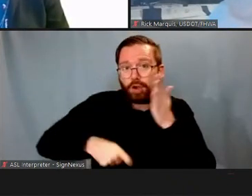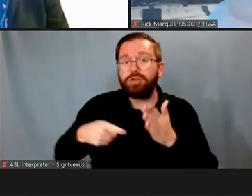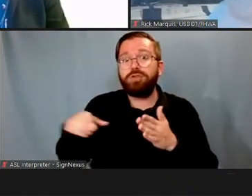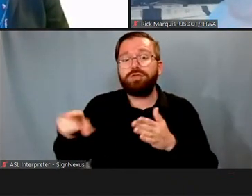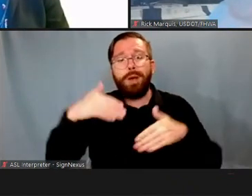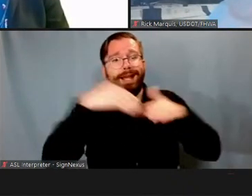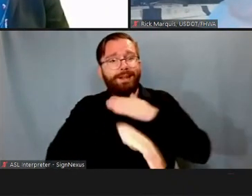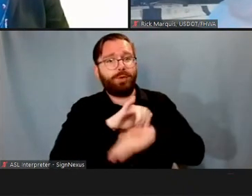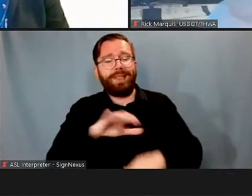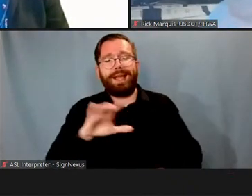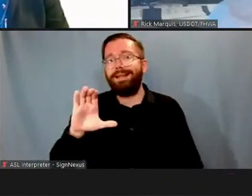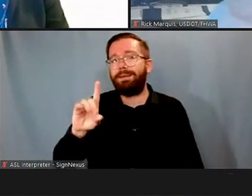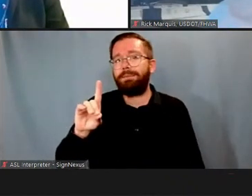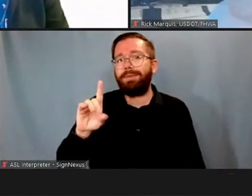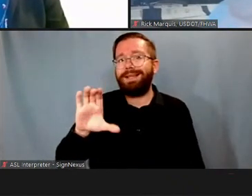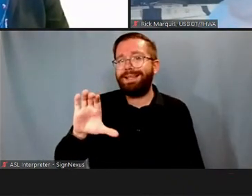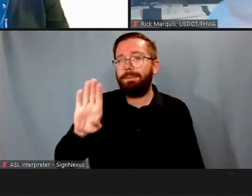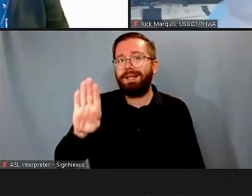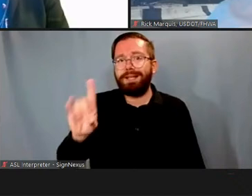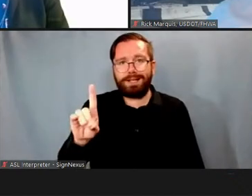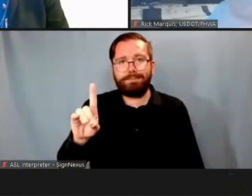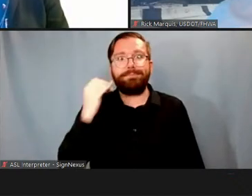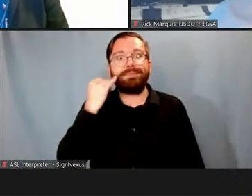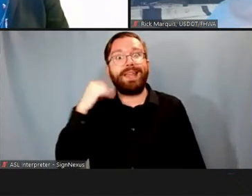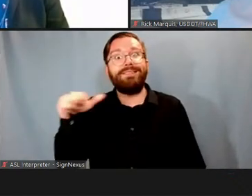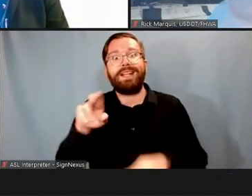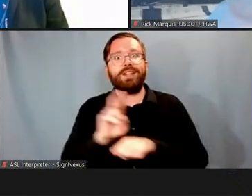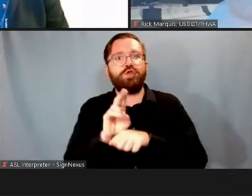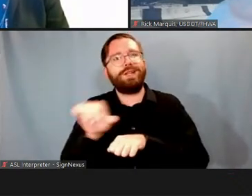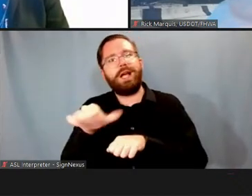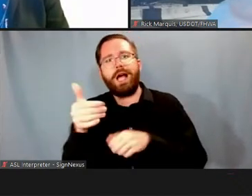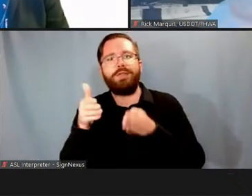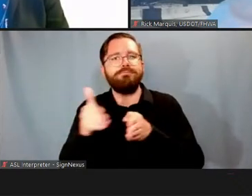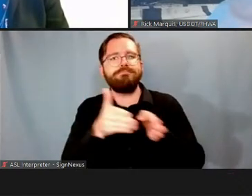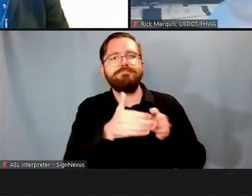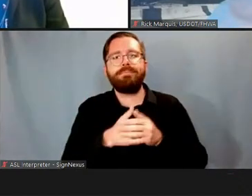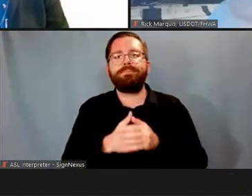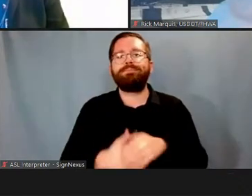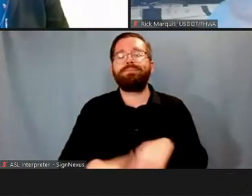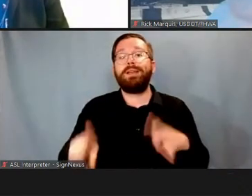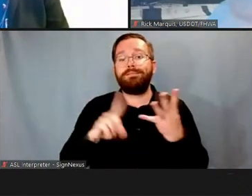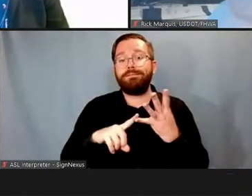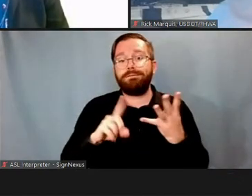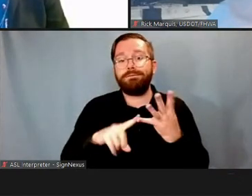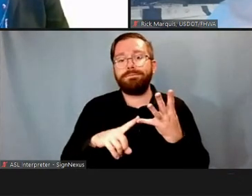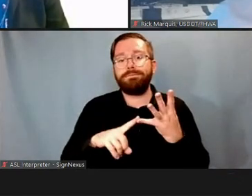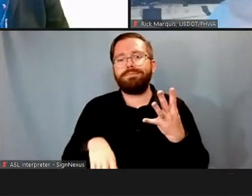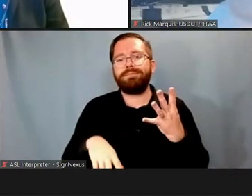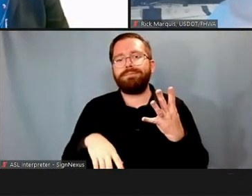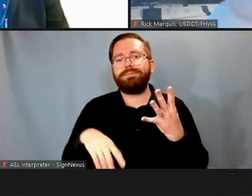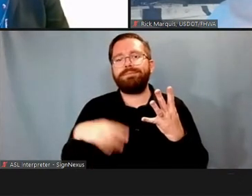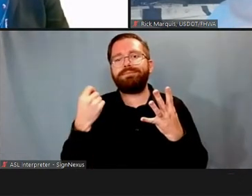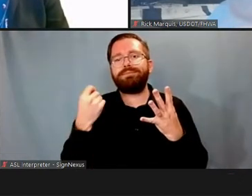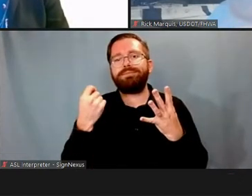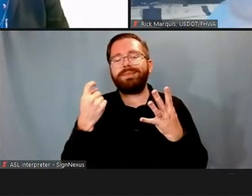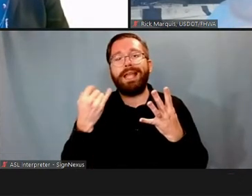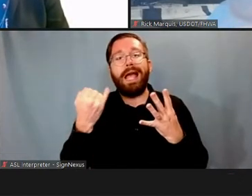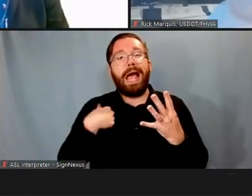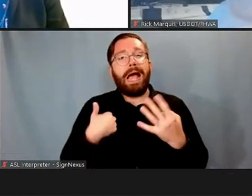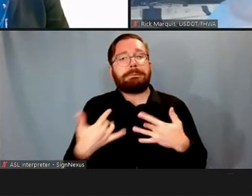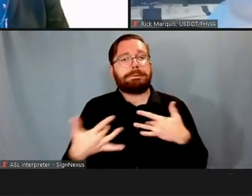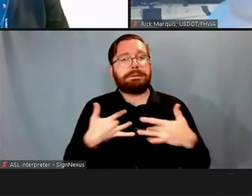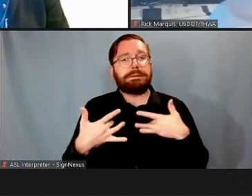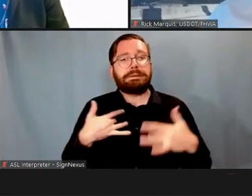compared to driving into the zone four although i s certainly a group within impressive credentials i fear the appointed tmrp